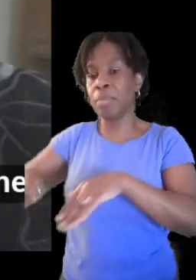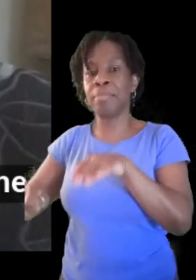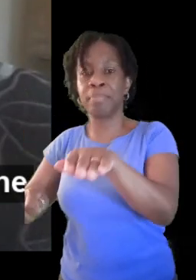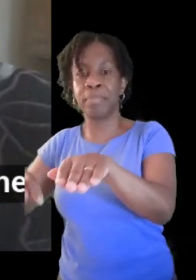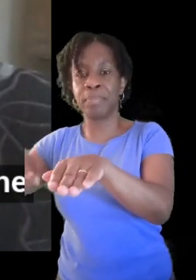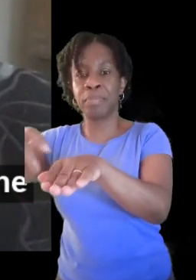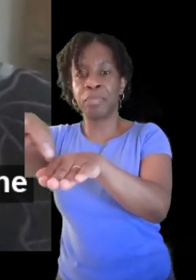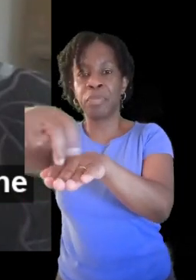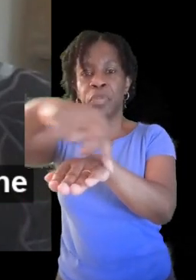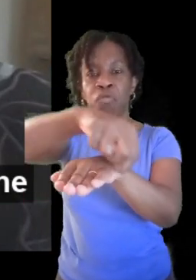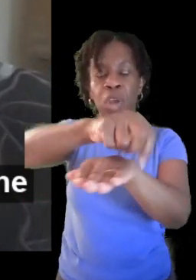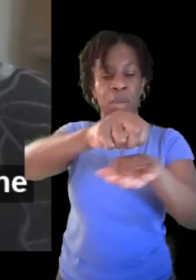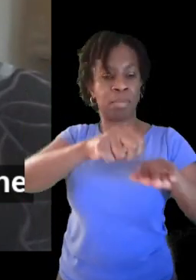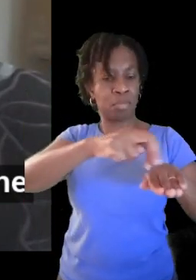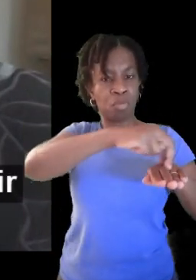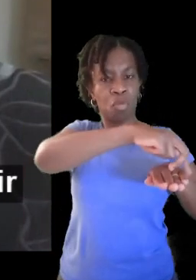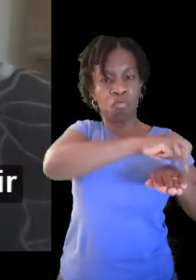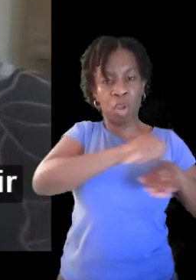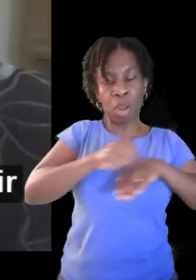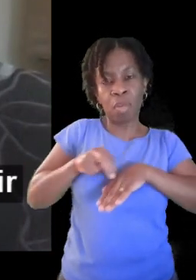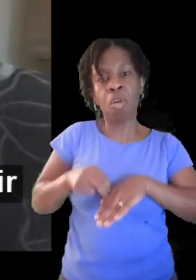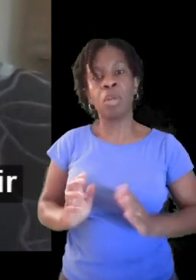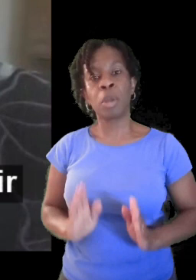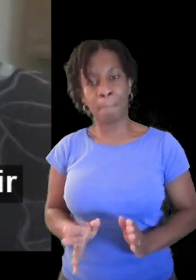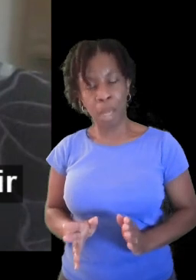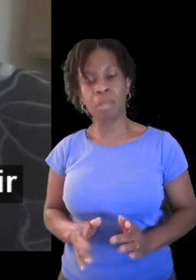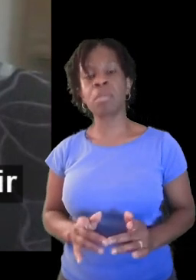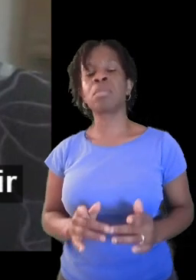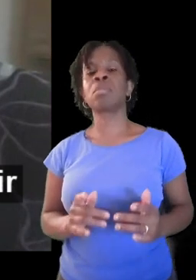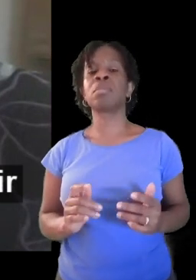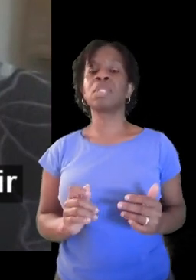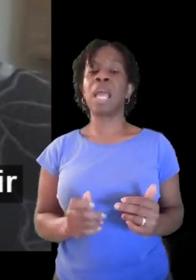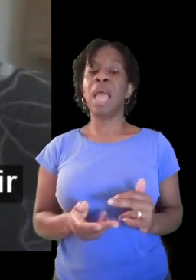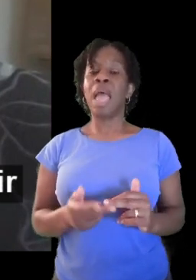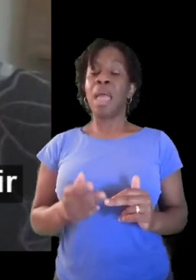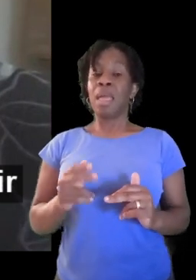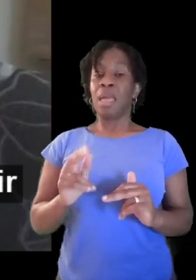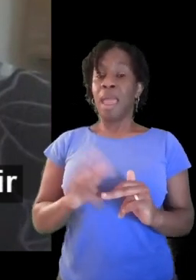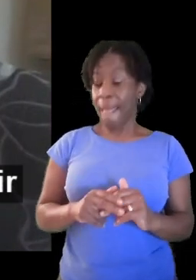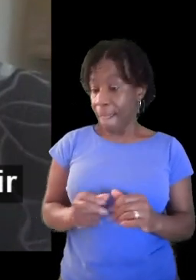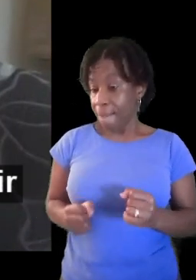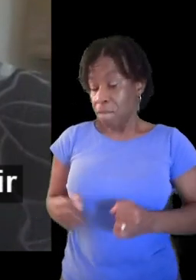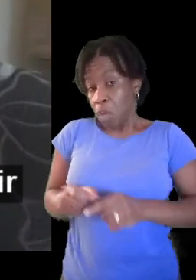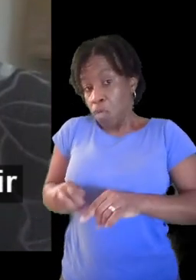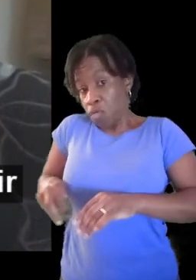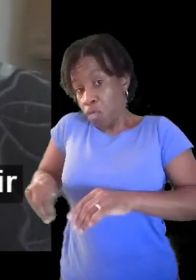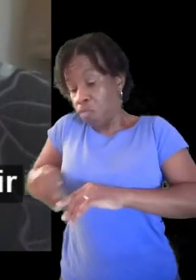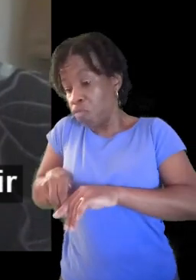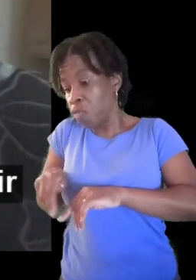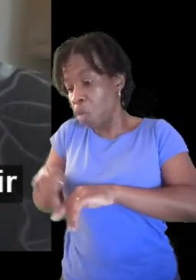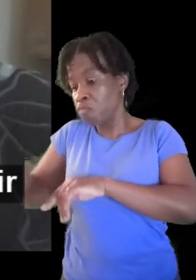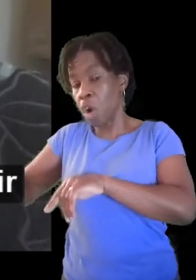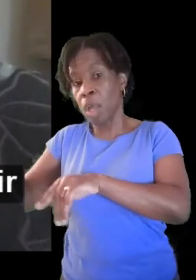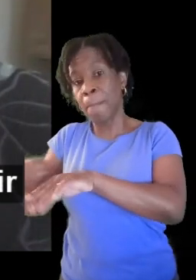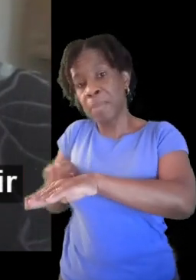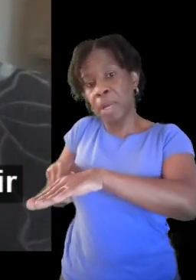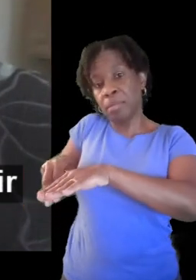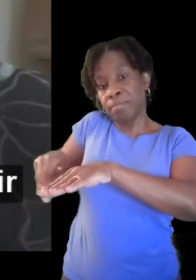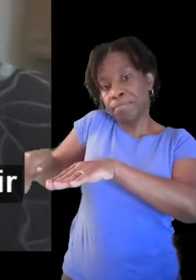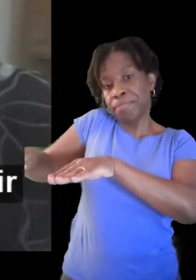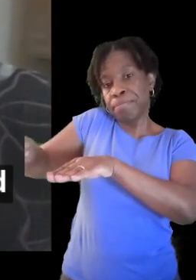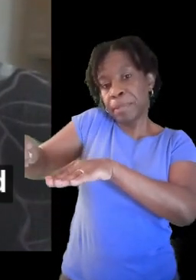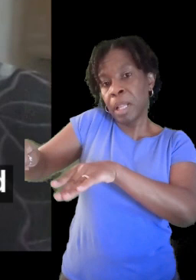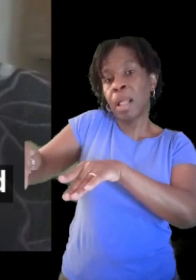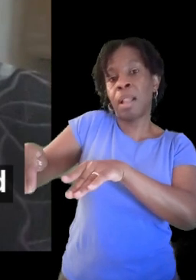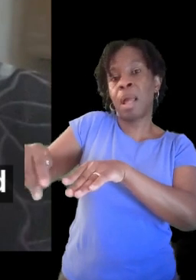step on any bases is going to be out when the fielders throw the ball to one of their teammates